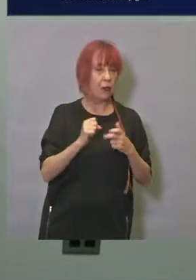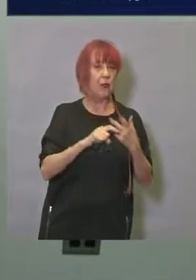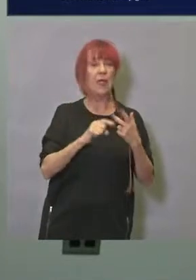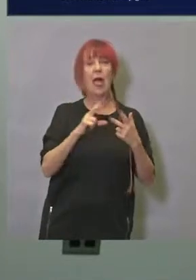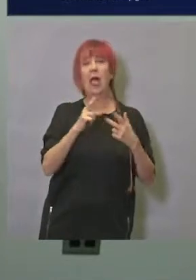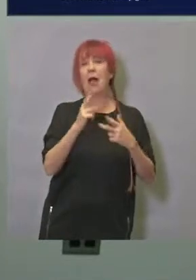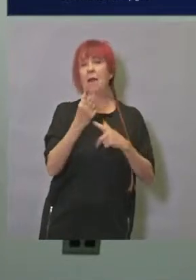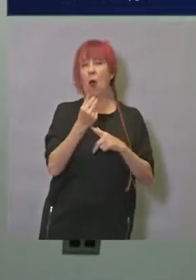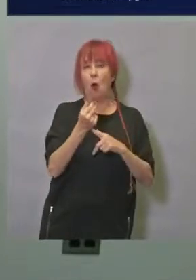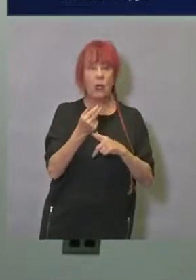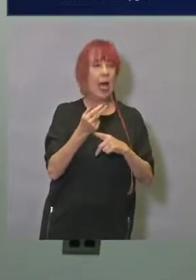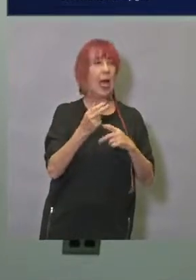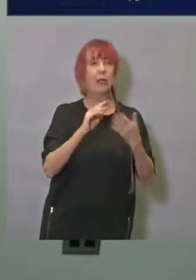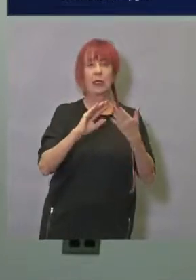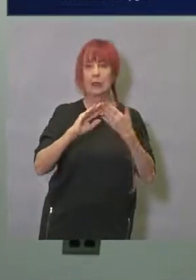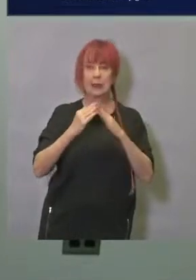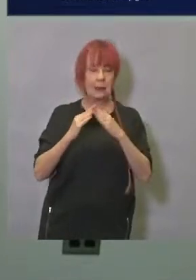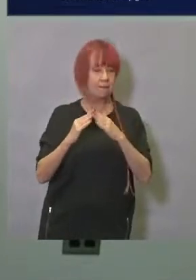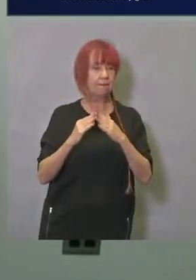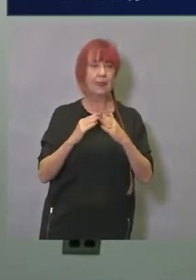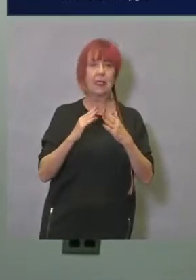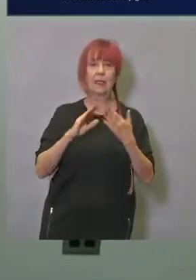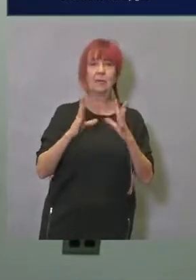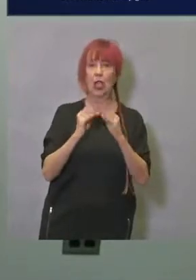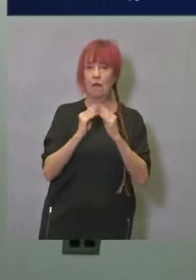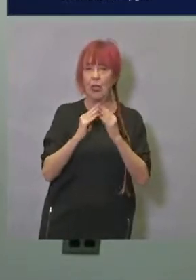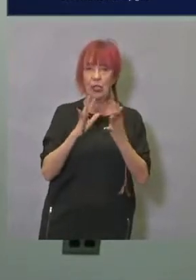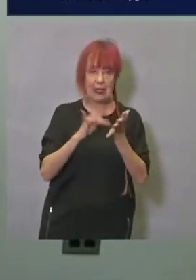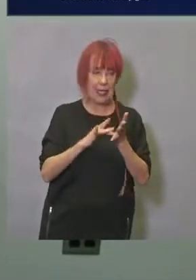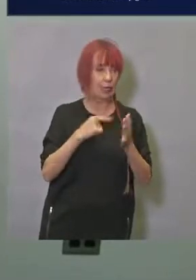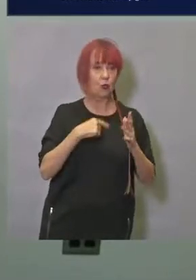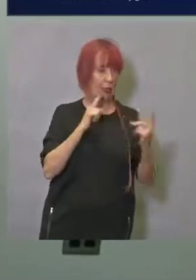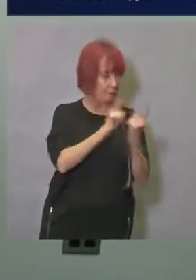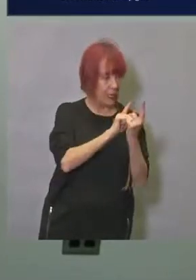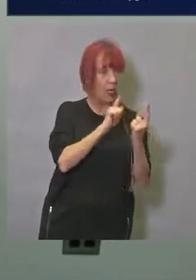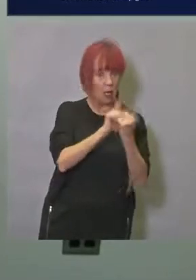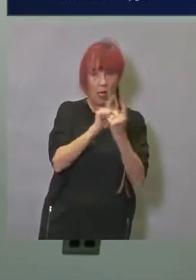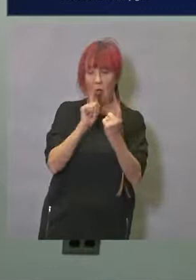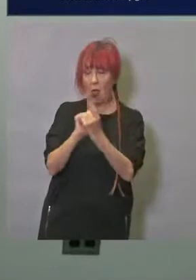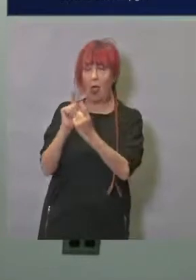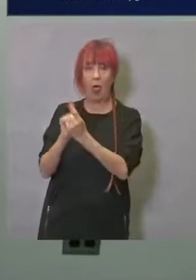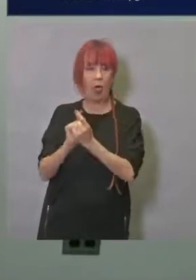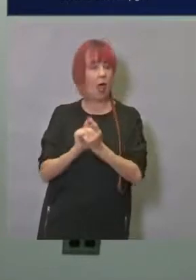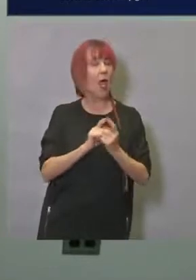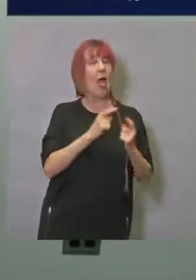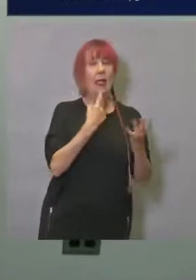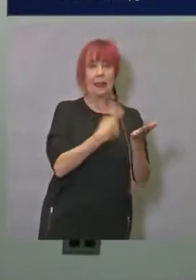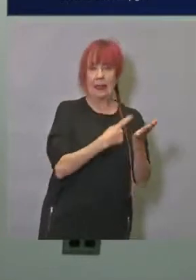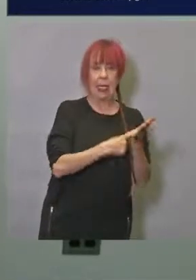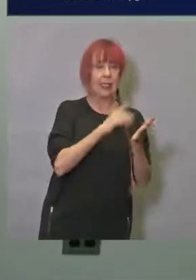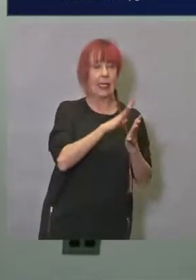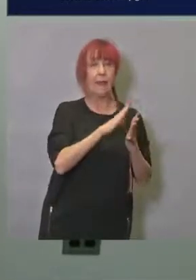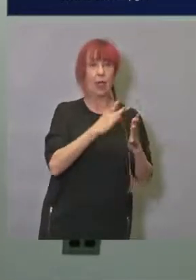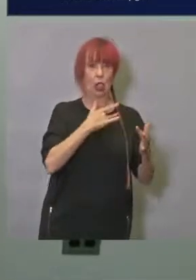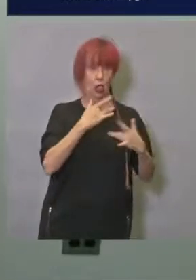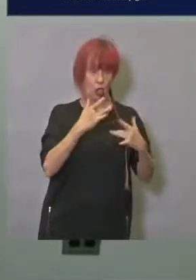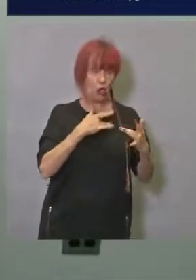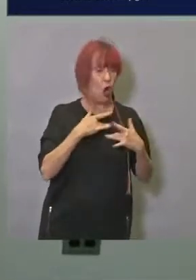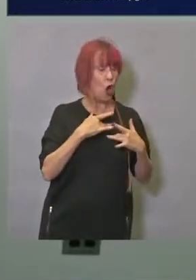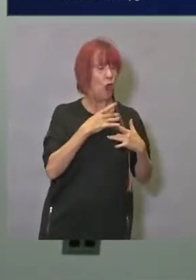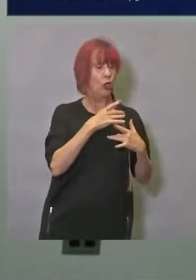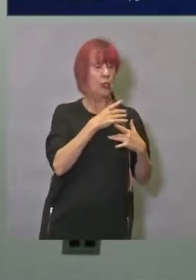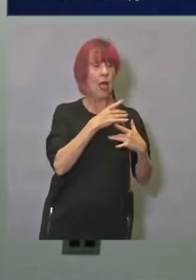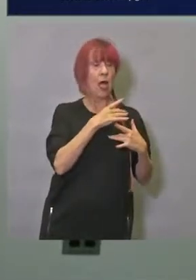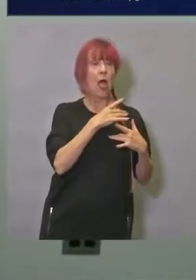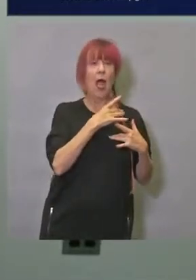of the questions and the concerns that folks have around reopening guidance, and with the deep commitment from all of our partners